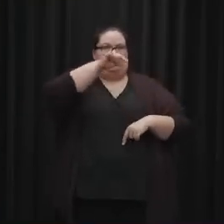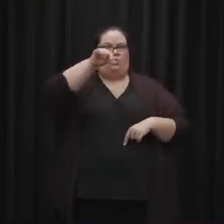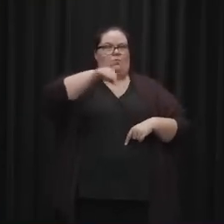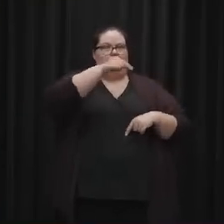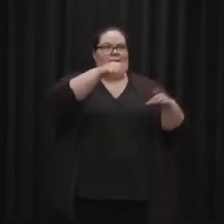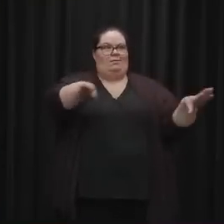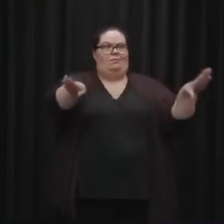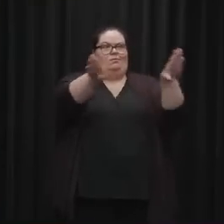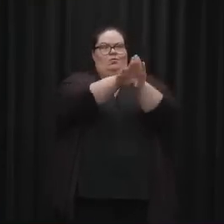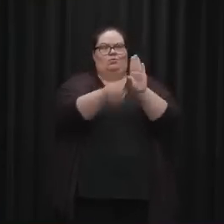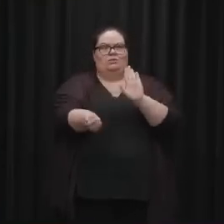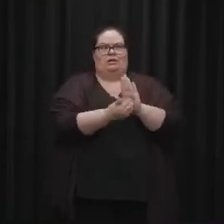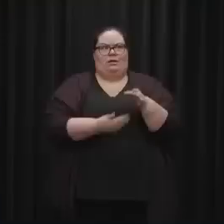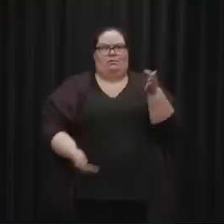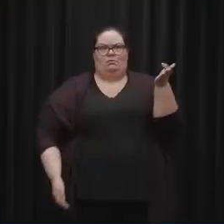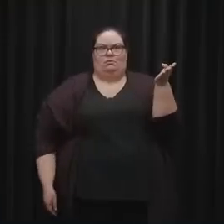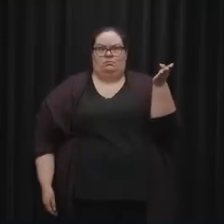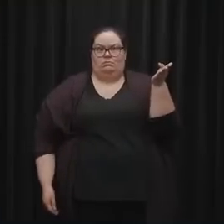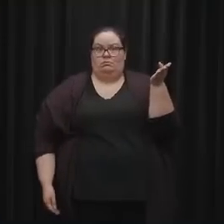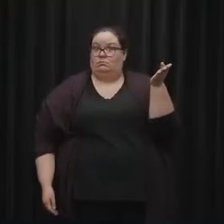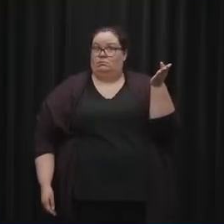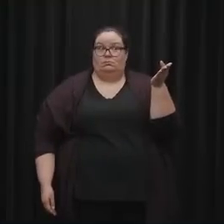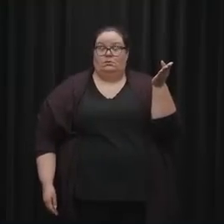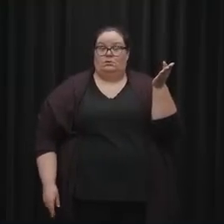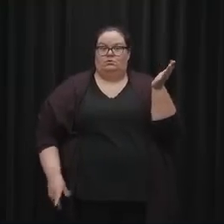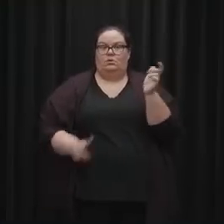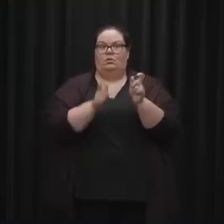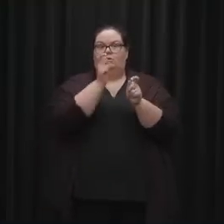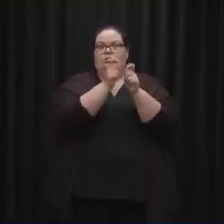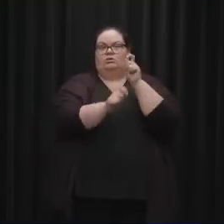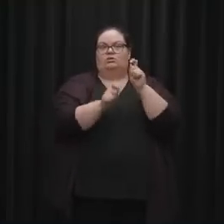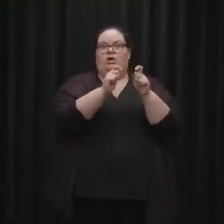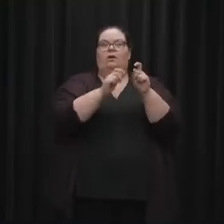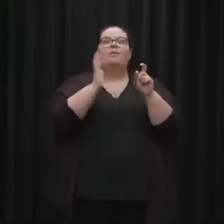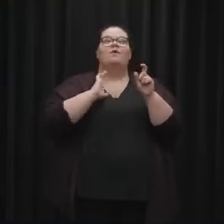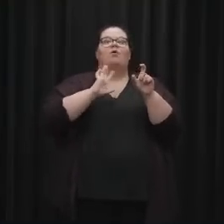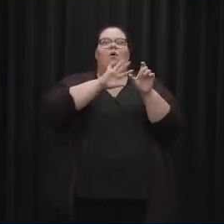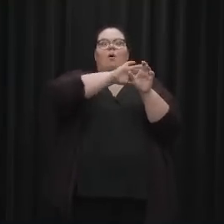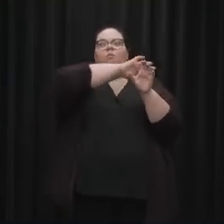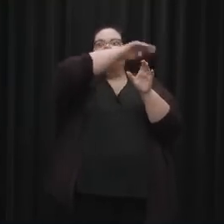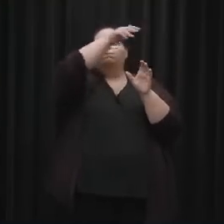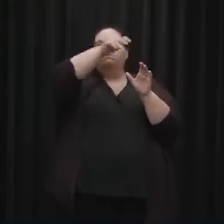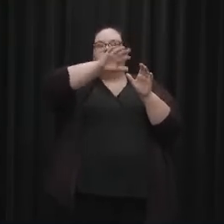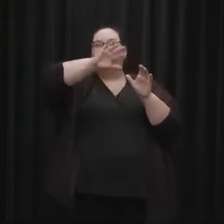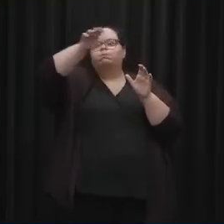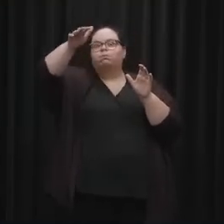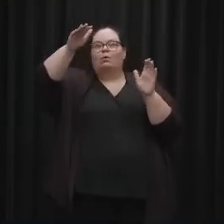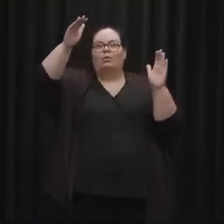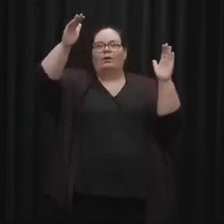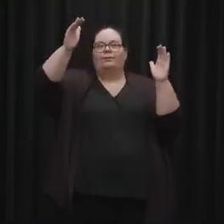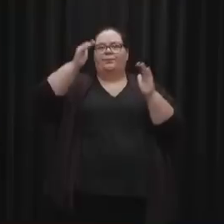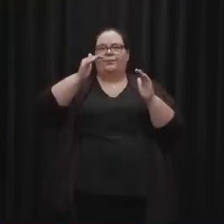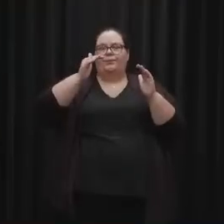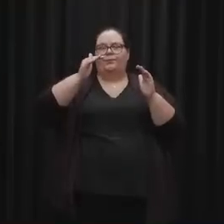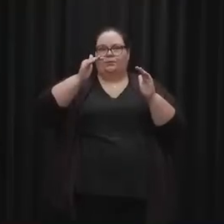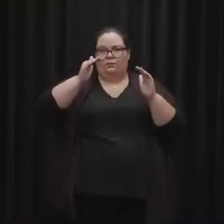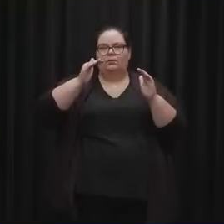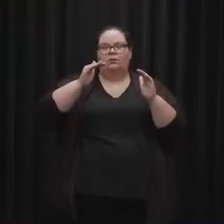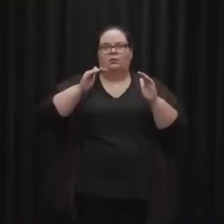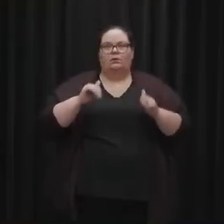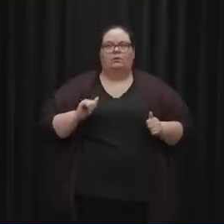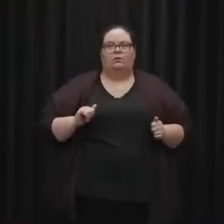into a lockdown essentially. And so the changes we made in the kind of the reduced bubble area